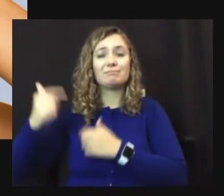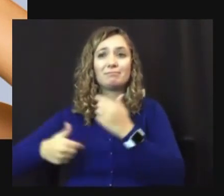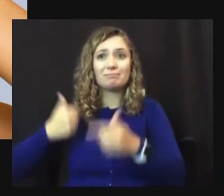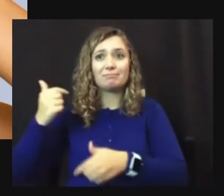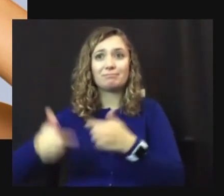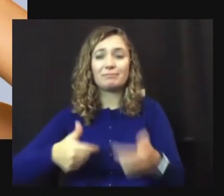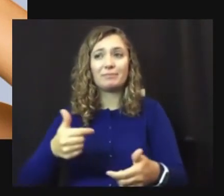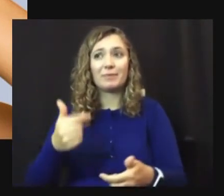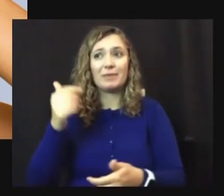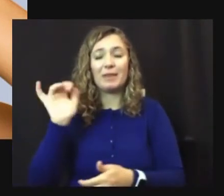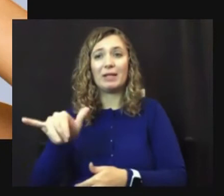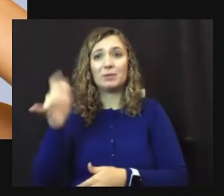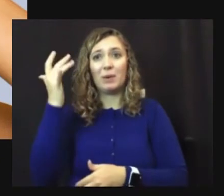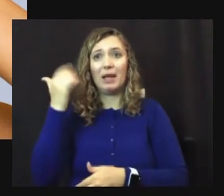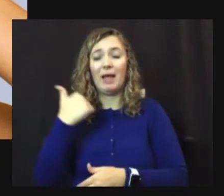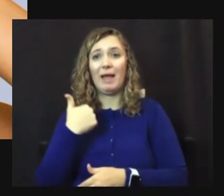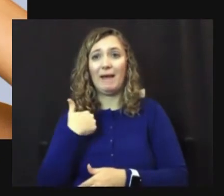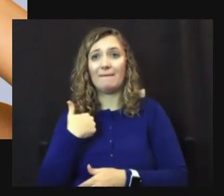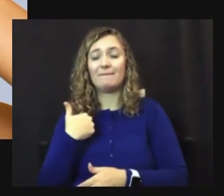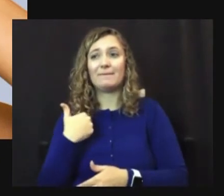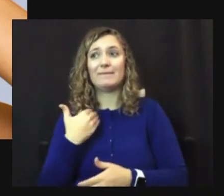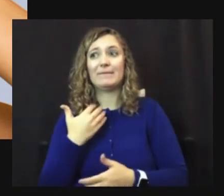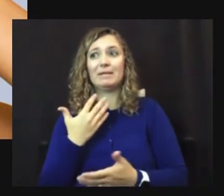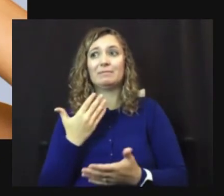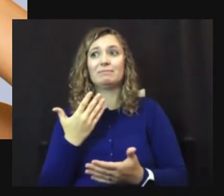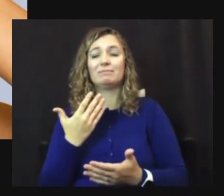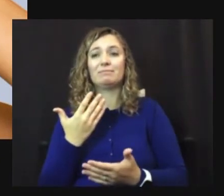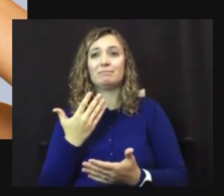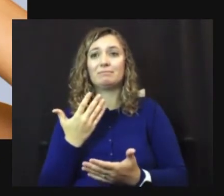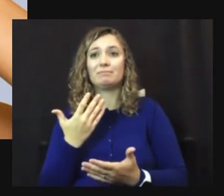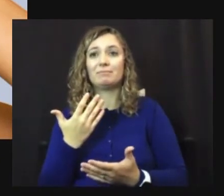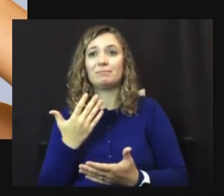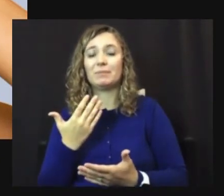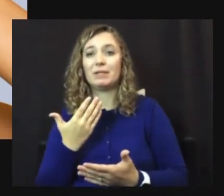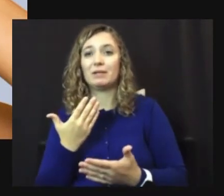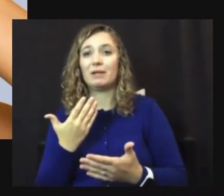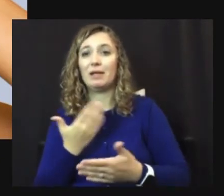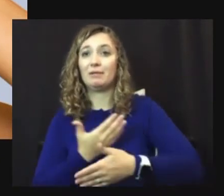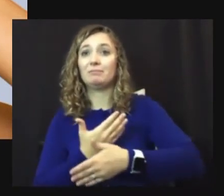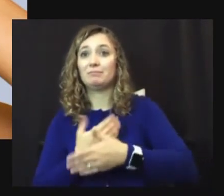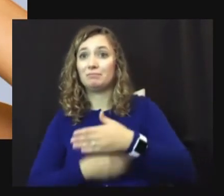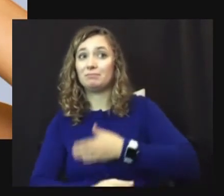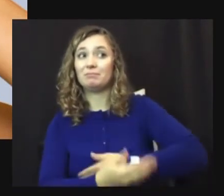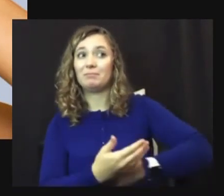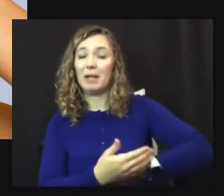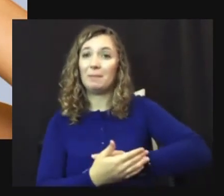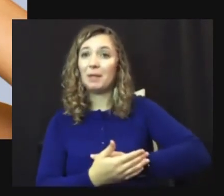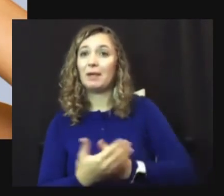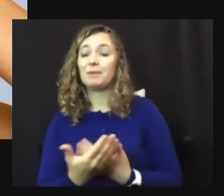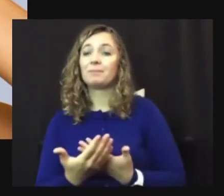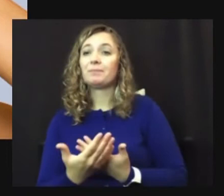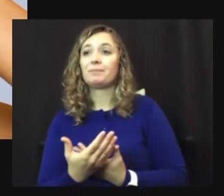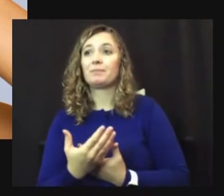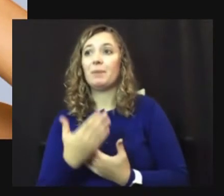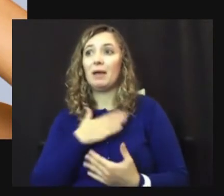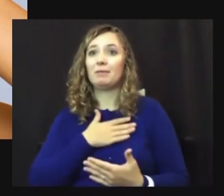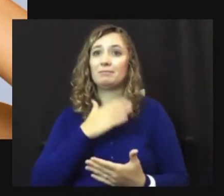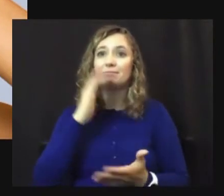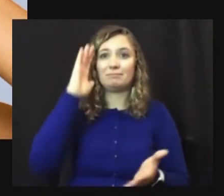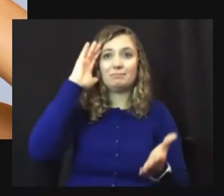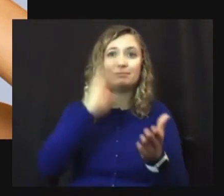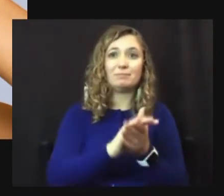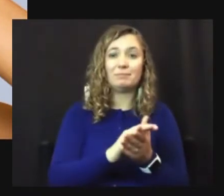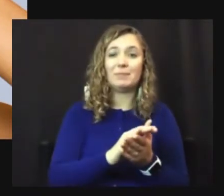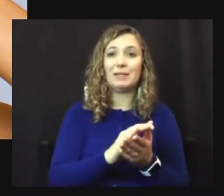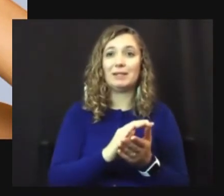a child. And that's why I exist. And my husband is autistic, and that's why he exists. We